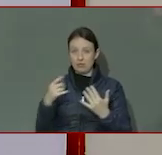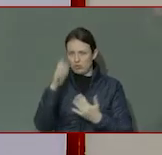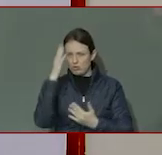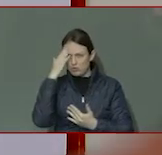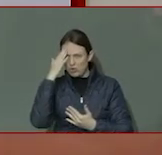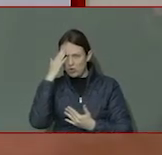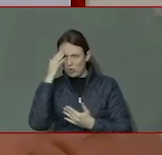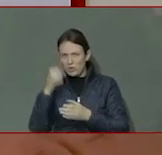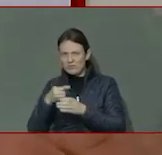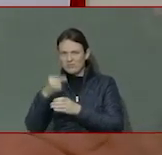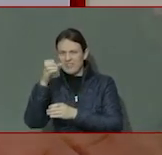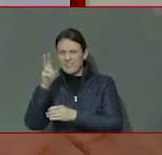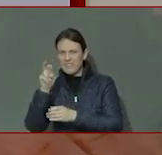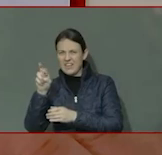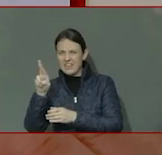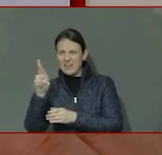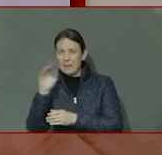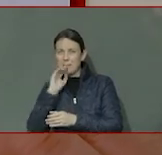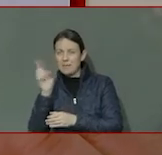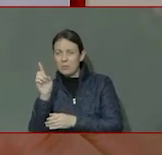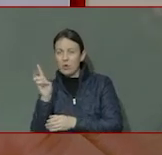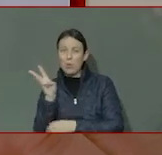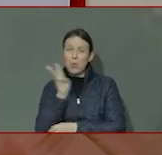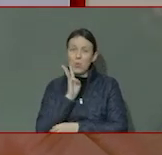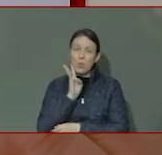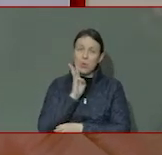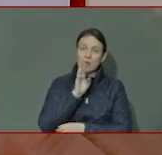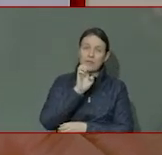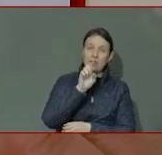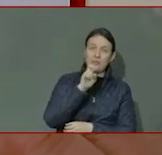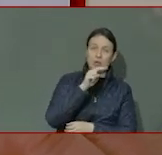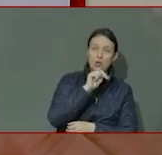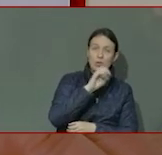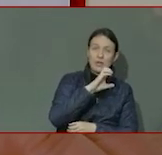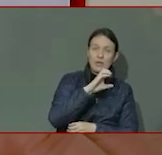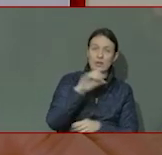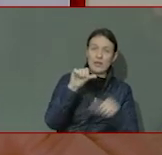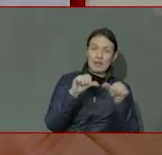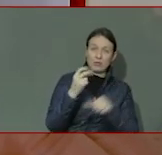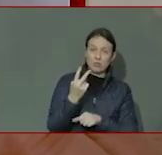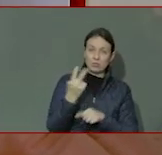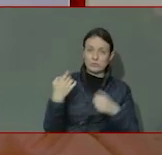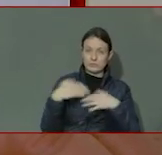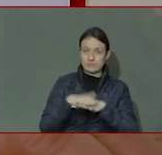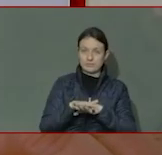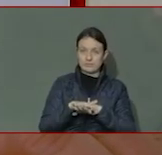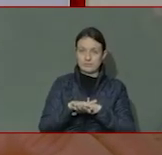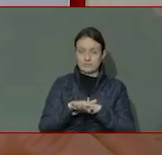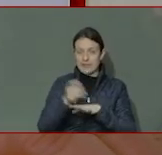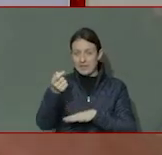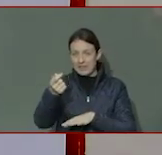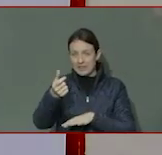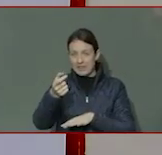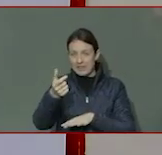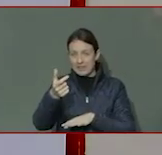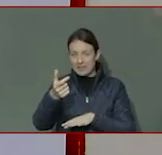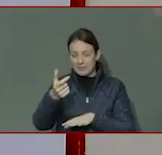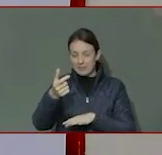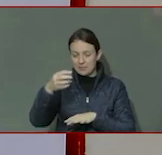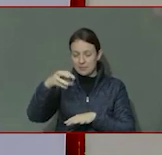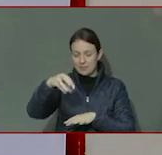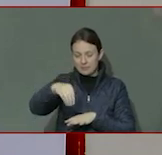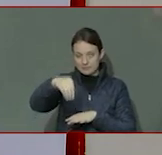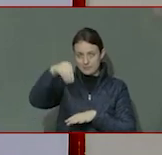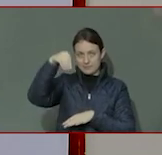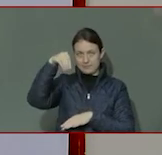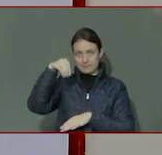water and ethanoic acid. So they titrate a sample taken from the bottle of vinegar with